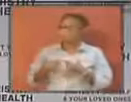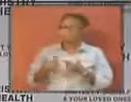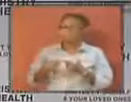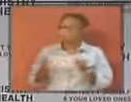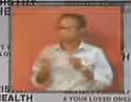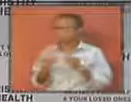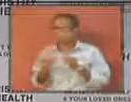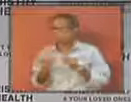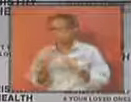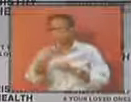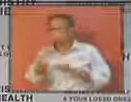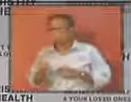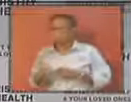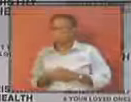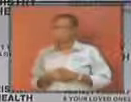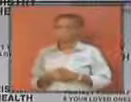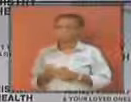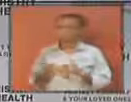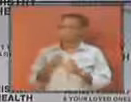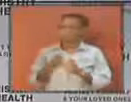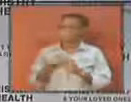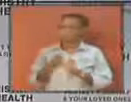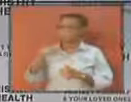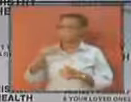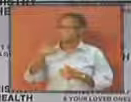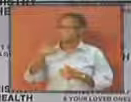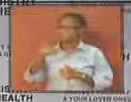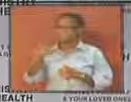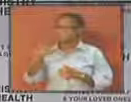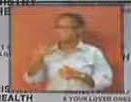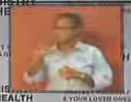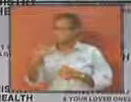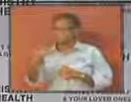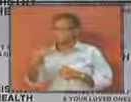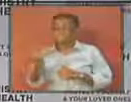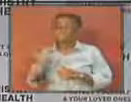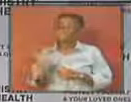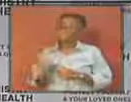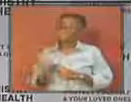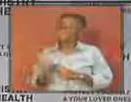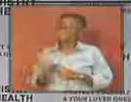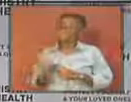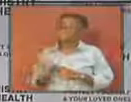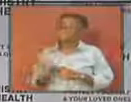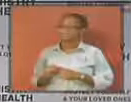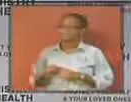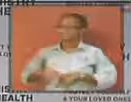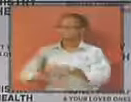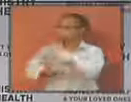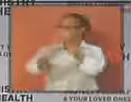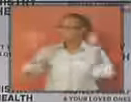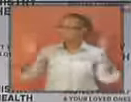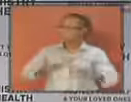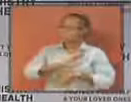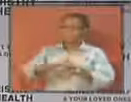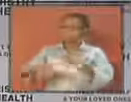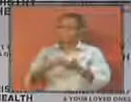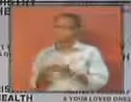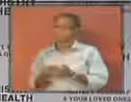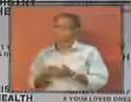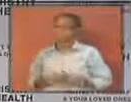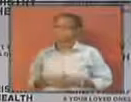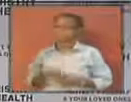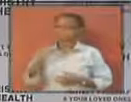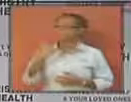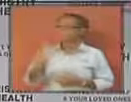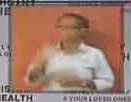from CNC3 of Guardian Media Limited. Hi, good morning, everyone. Rashad Khan, Guardian Media Limited. My 2